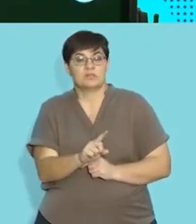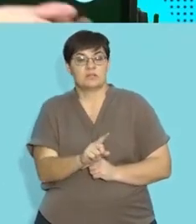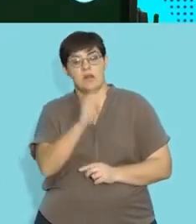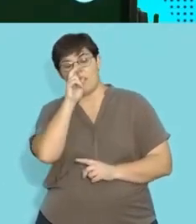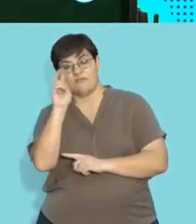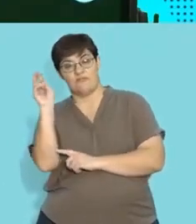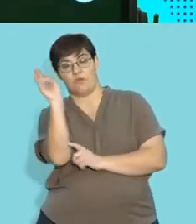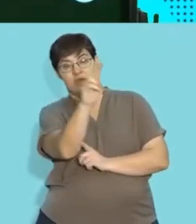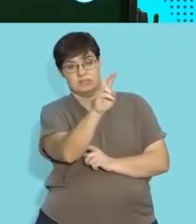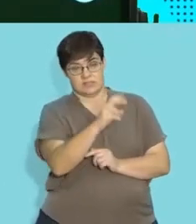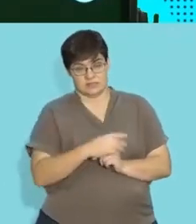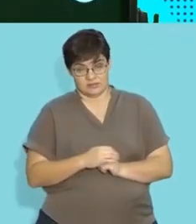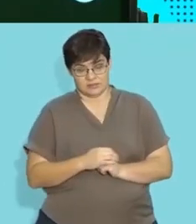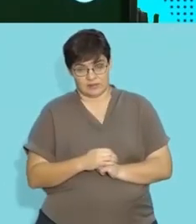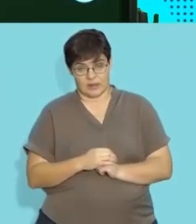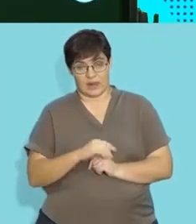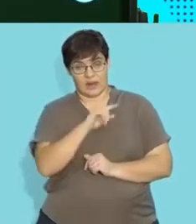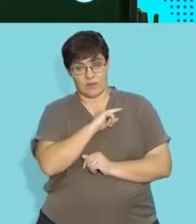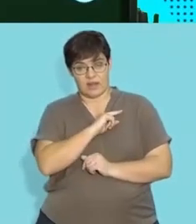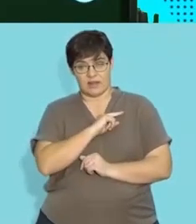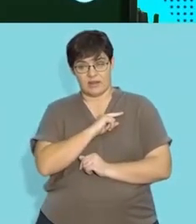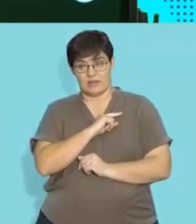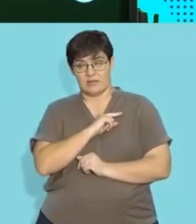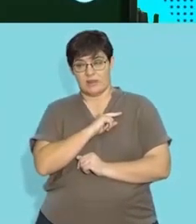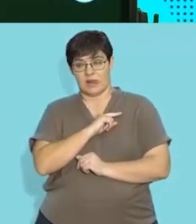To forecast, because X is